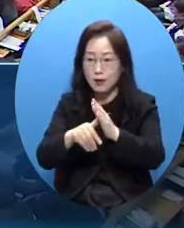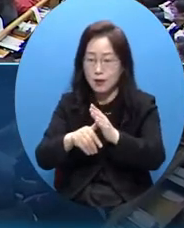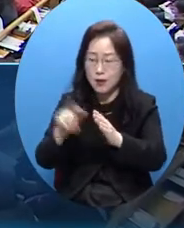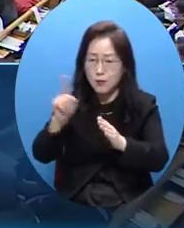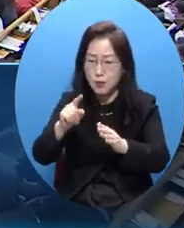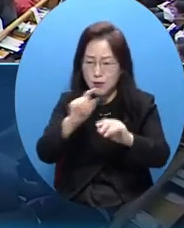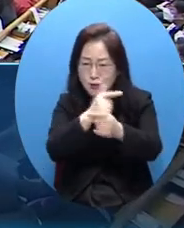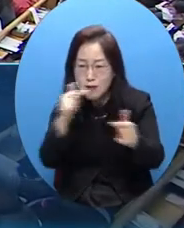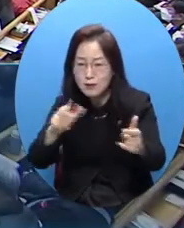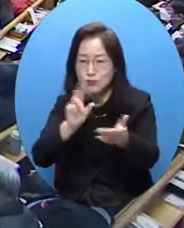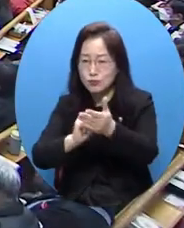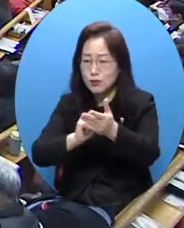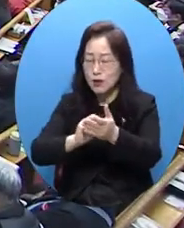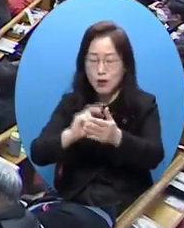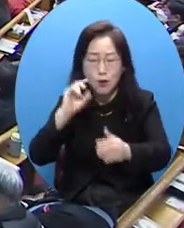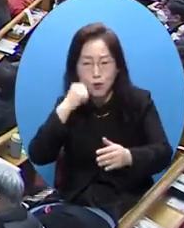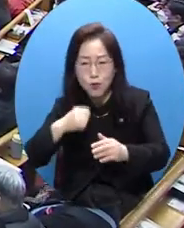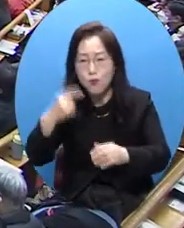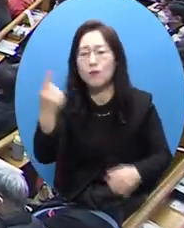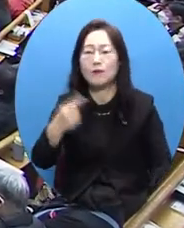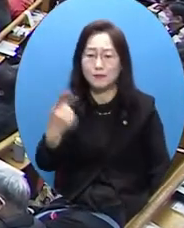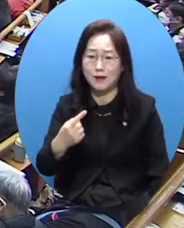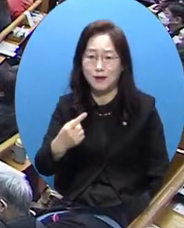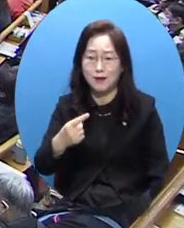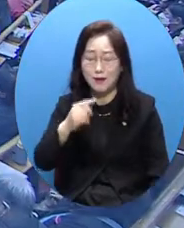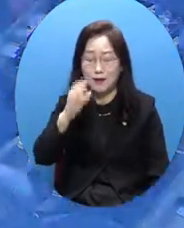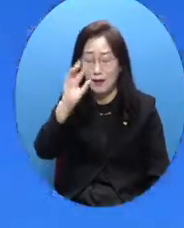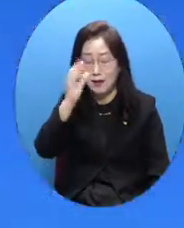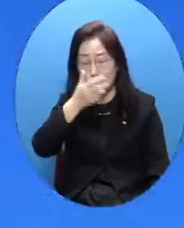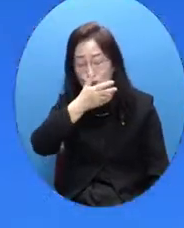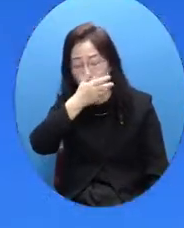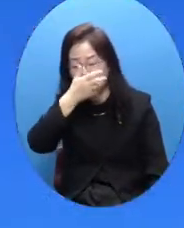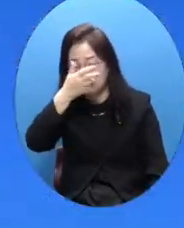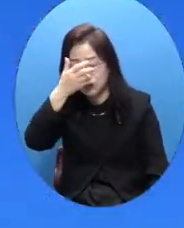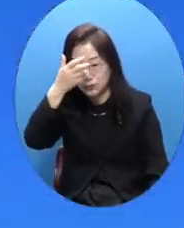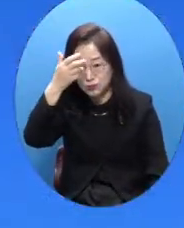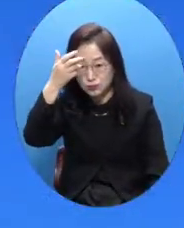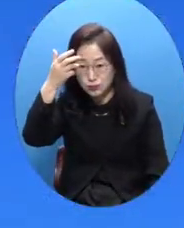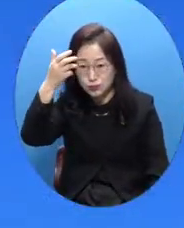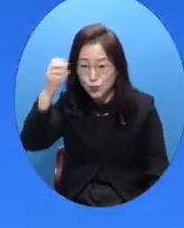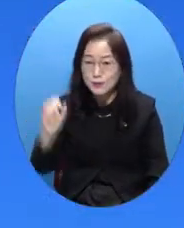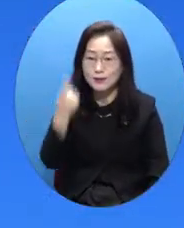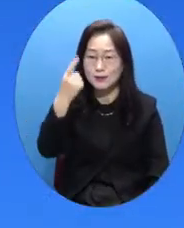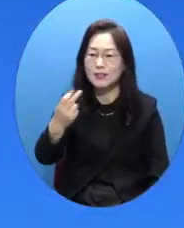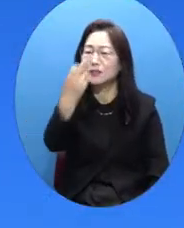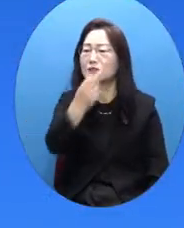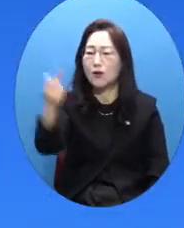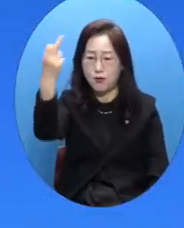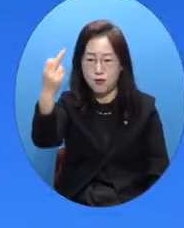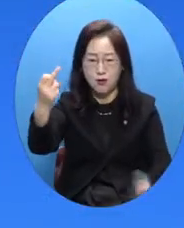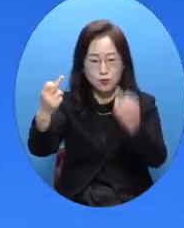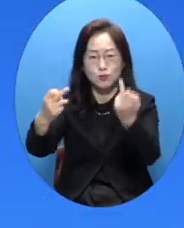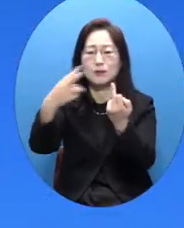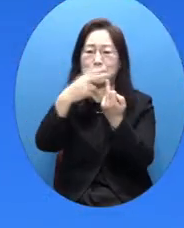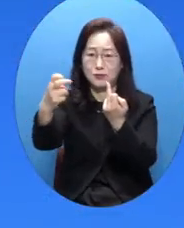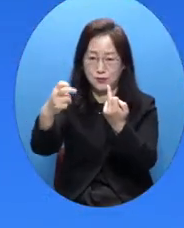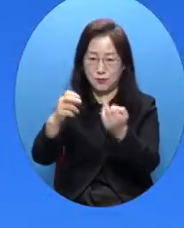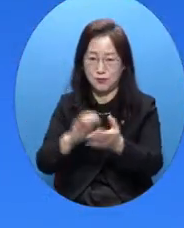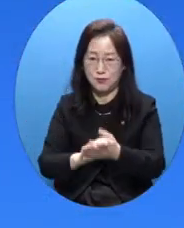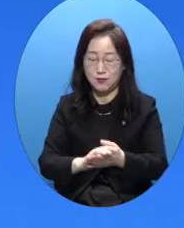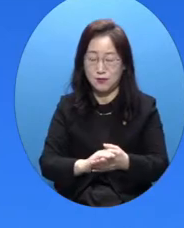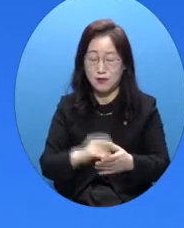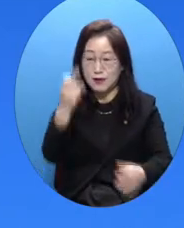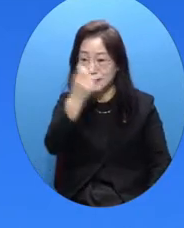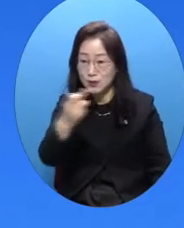there's a challenge there's a problem when you have a dream look at Joseph's brother they hated him